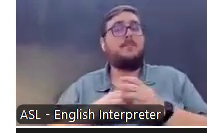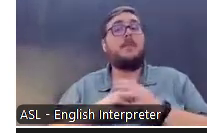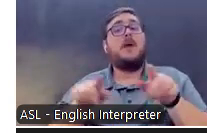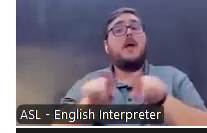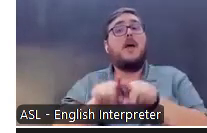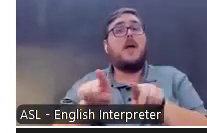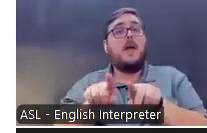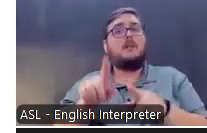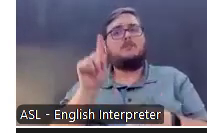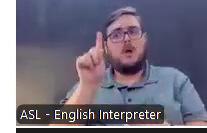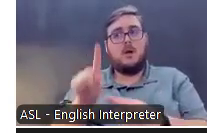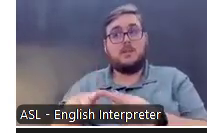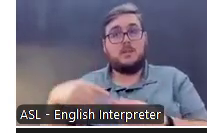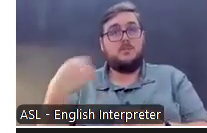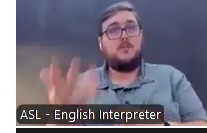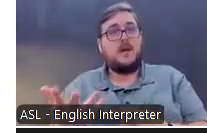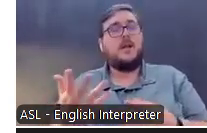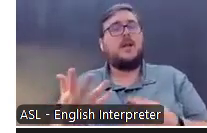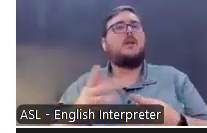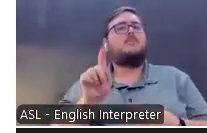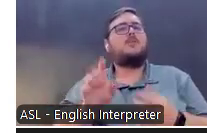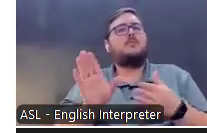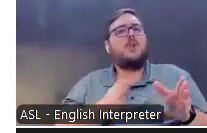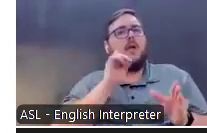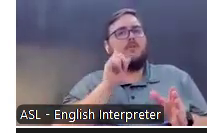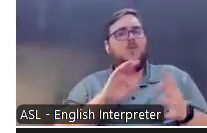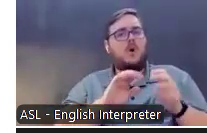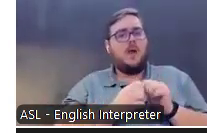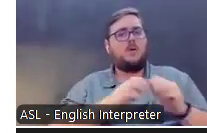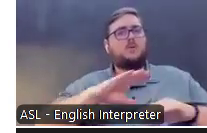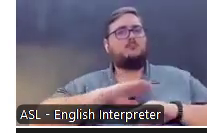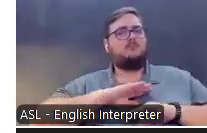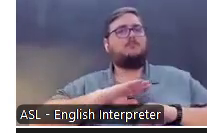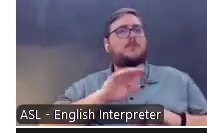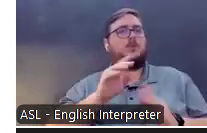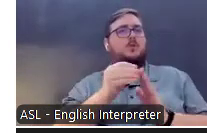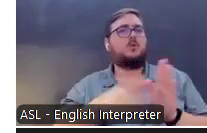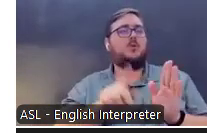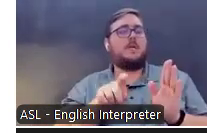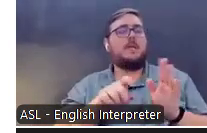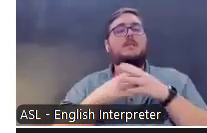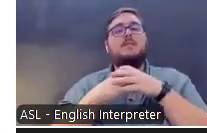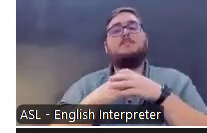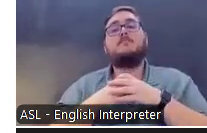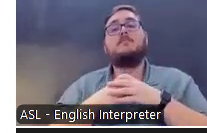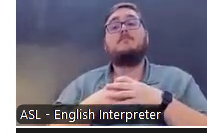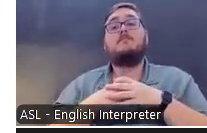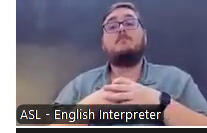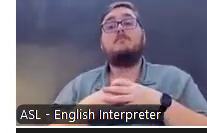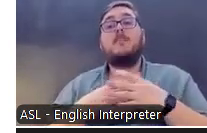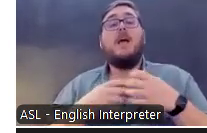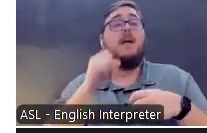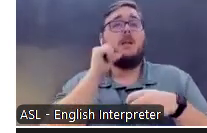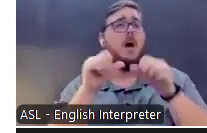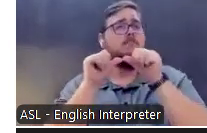student's needs until the AT can be provided. Inconsistent AT, so AT being provided one day,